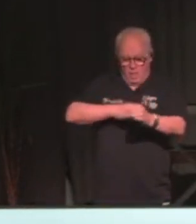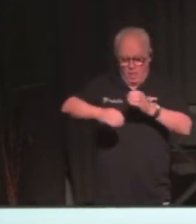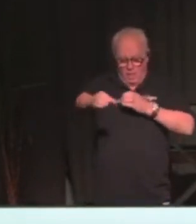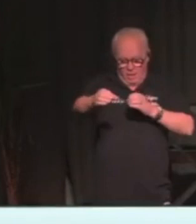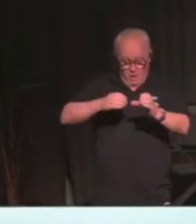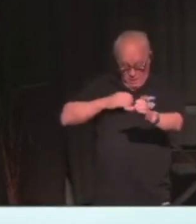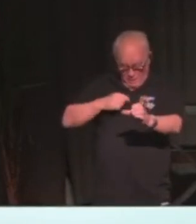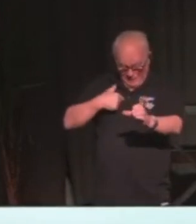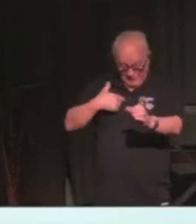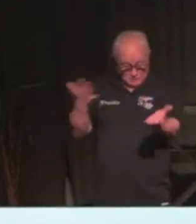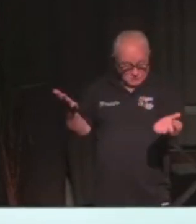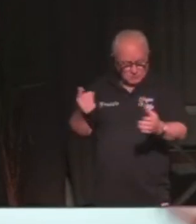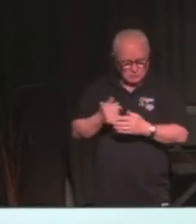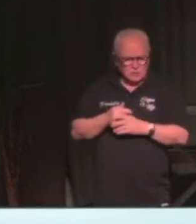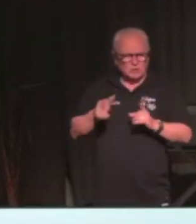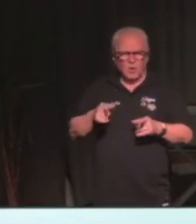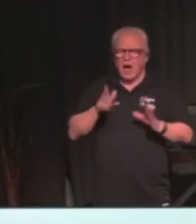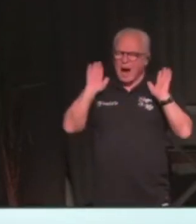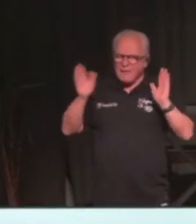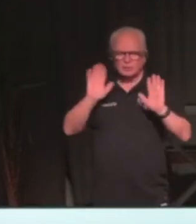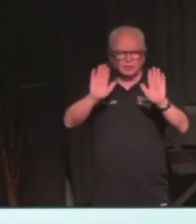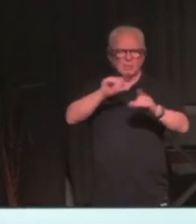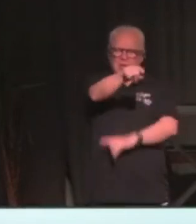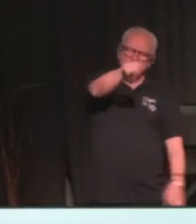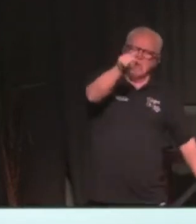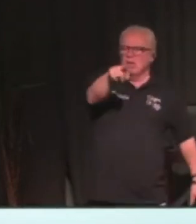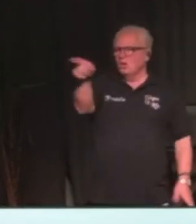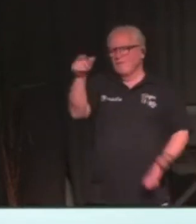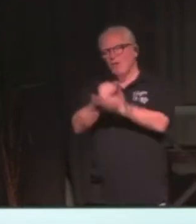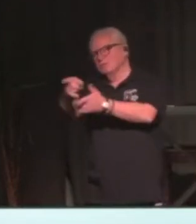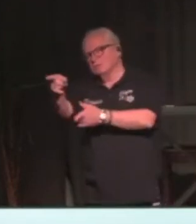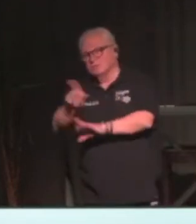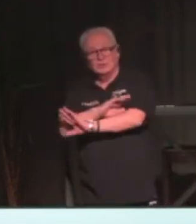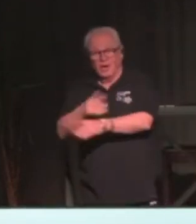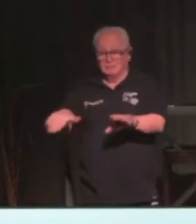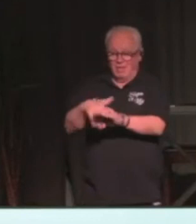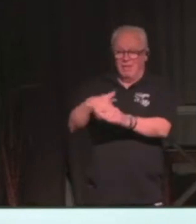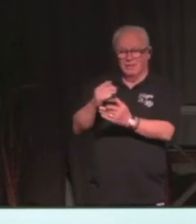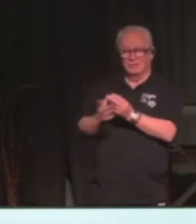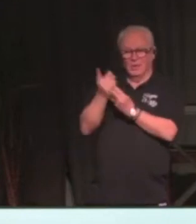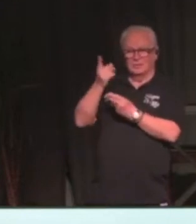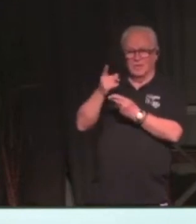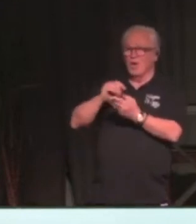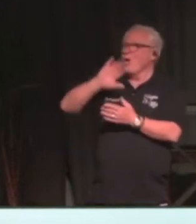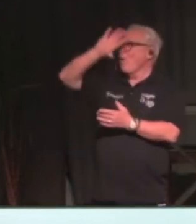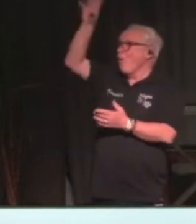And so this finger, but this stuff has to stop. It's just not God. It's just not Holy